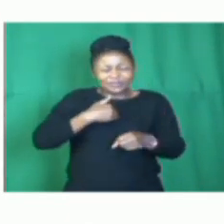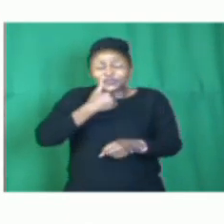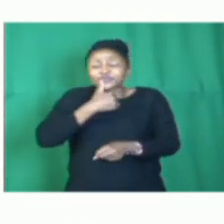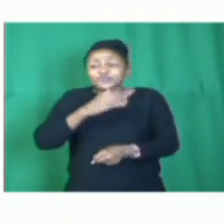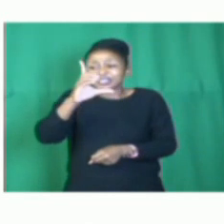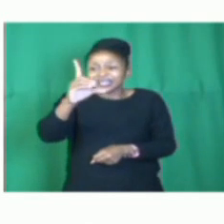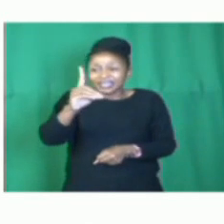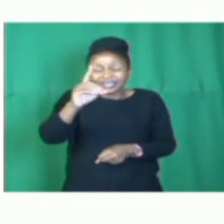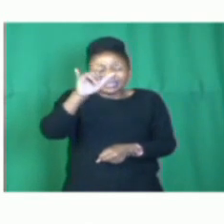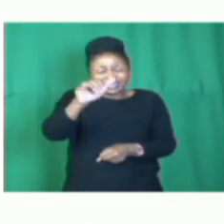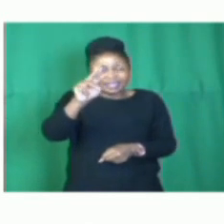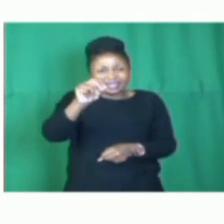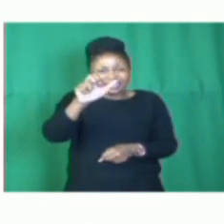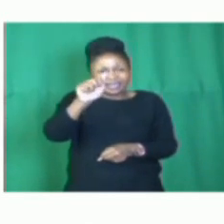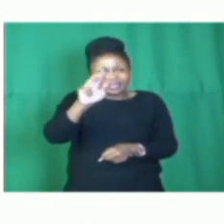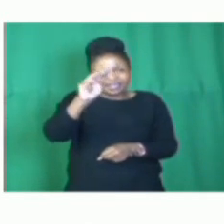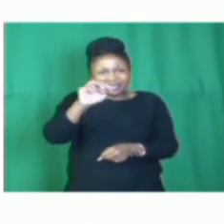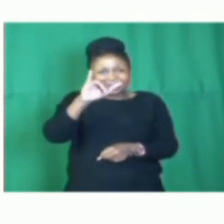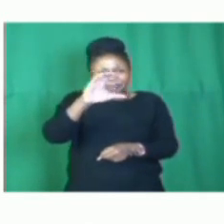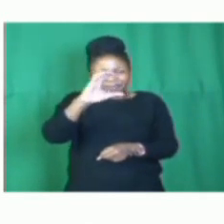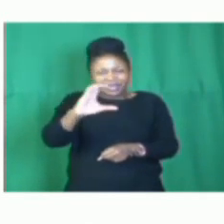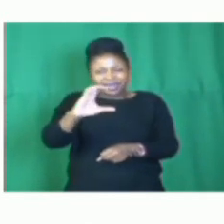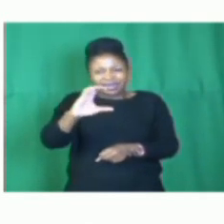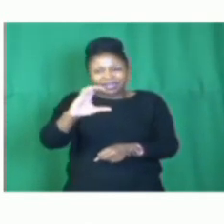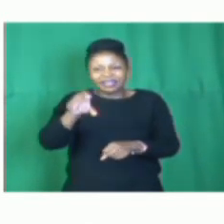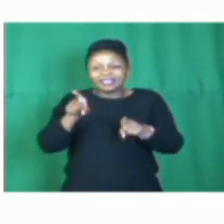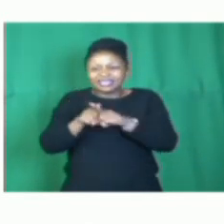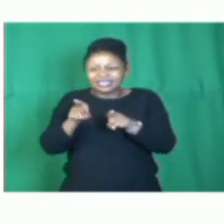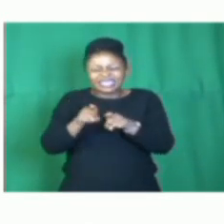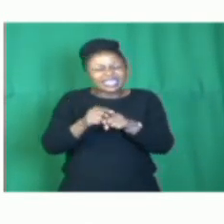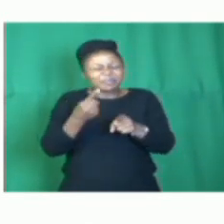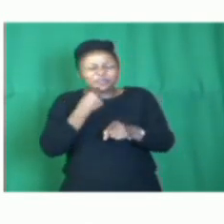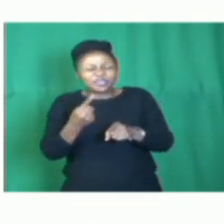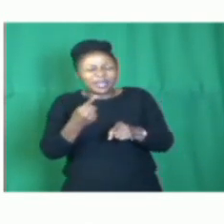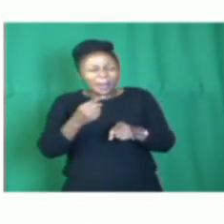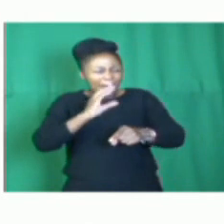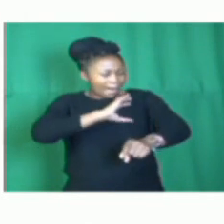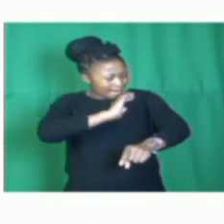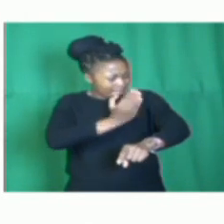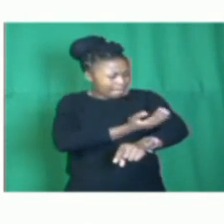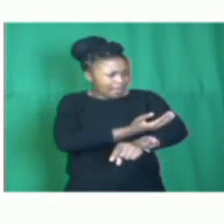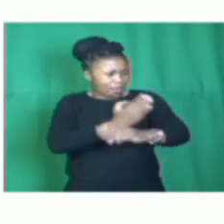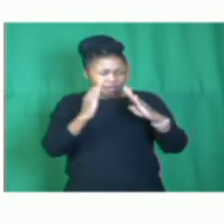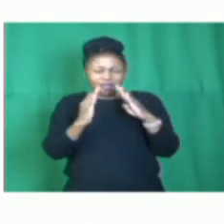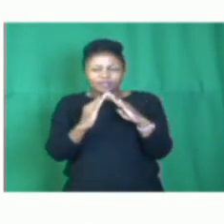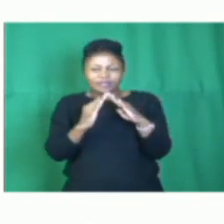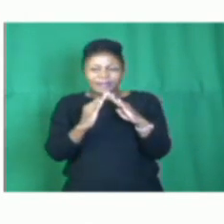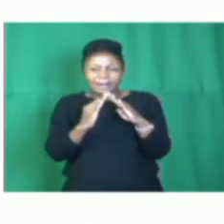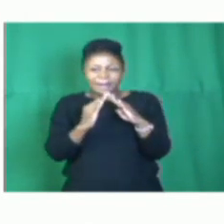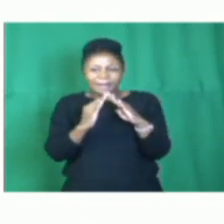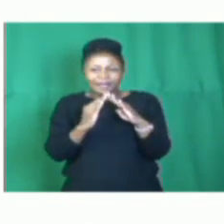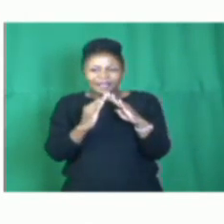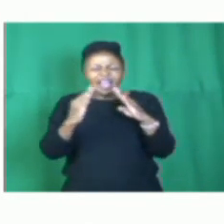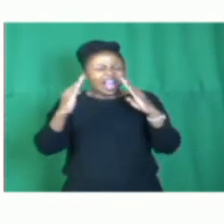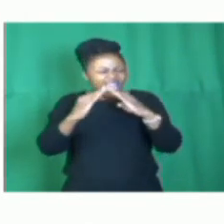And I said she is what? A powerhouse. This is one powerful woman. She